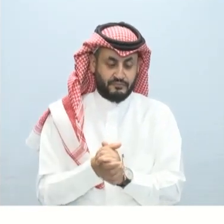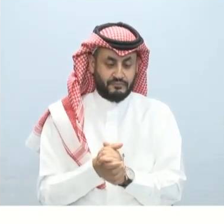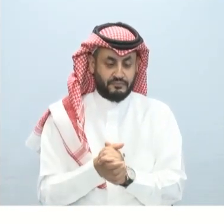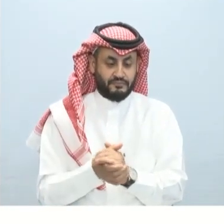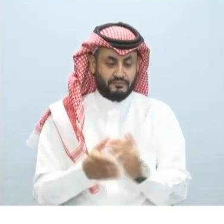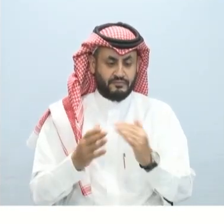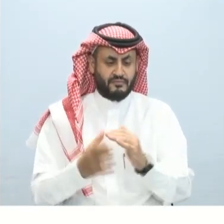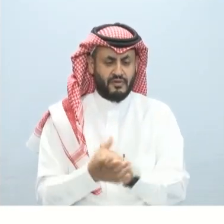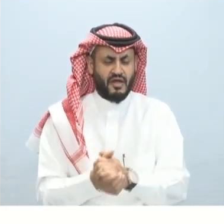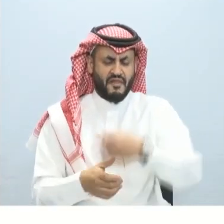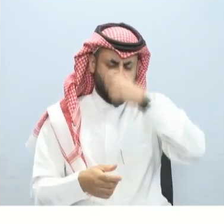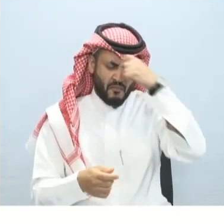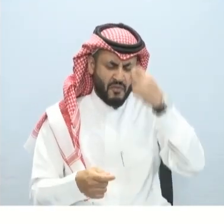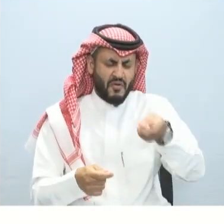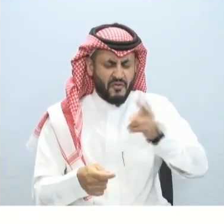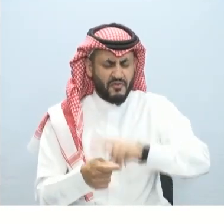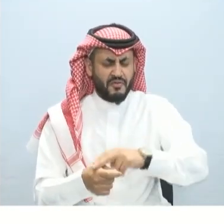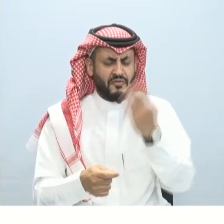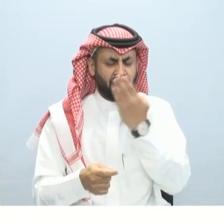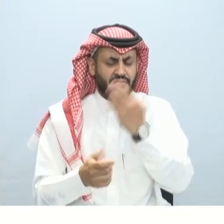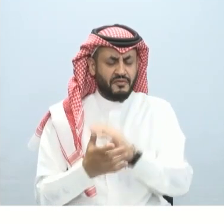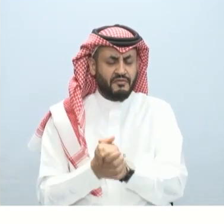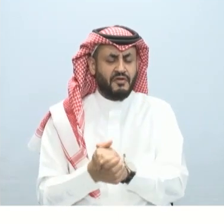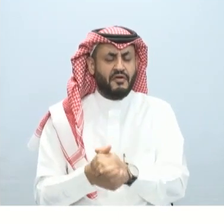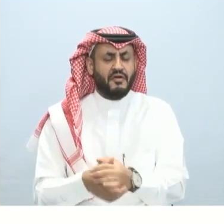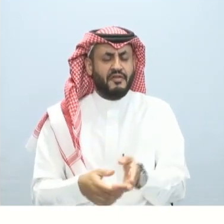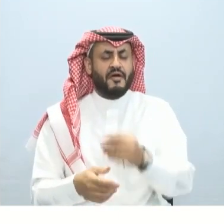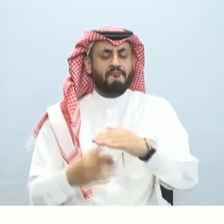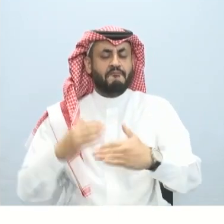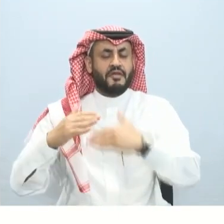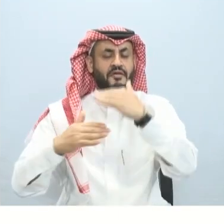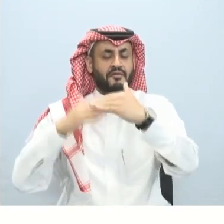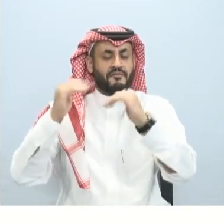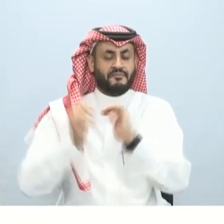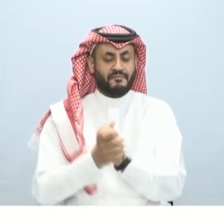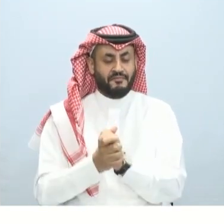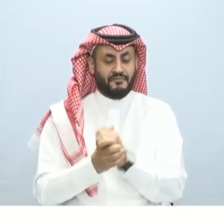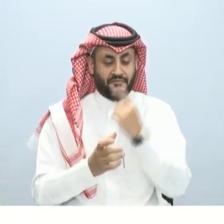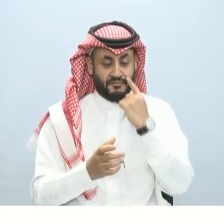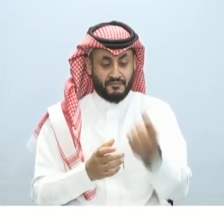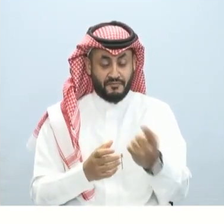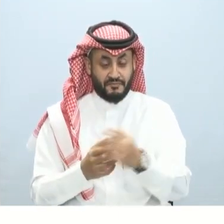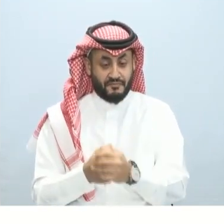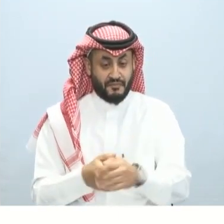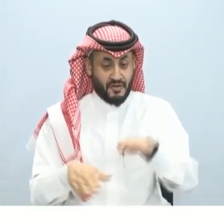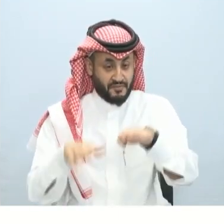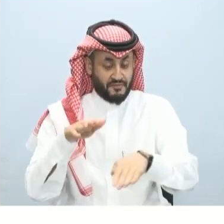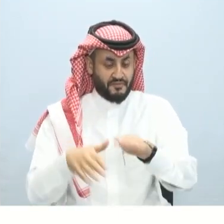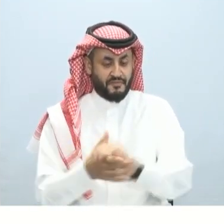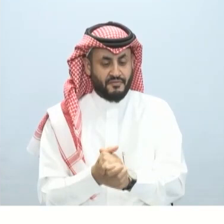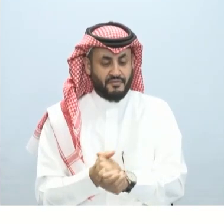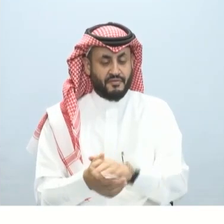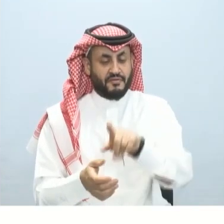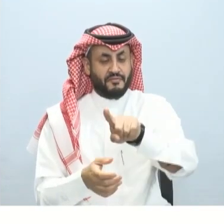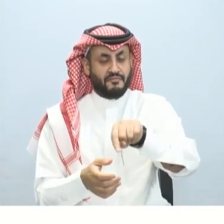The harder you study, the better you achieve. Now you can see that we have here the harder, first